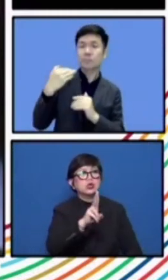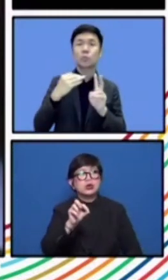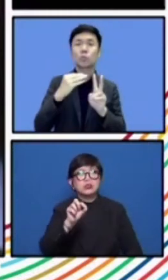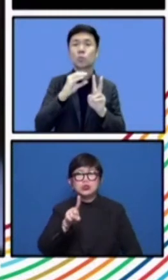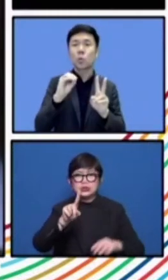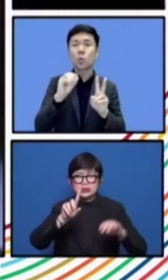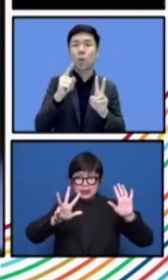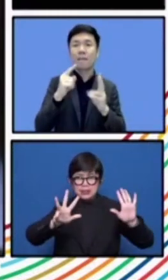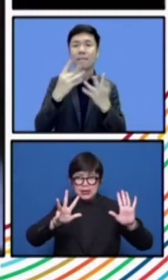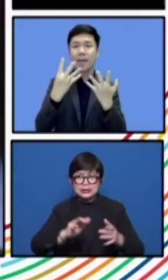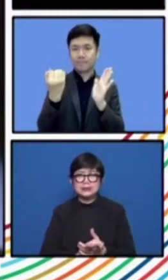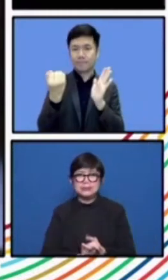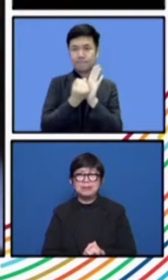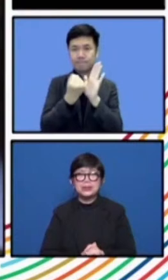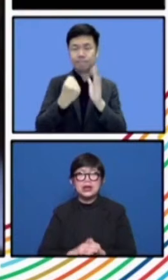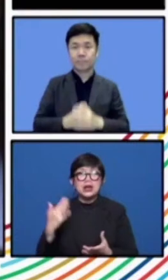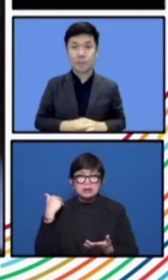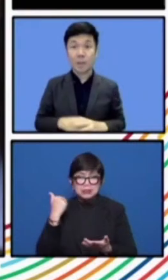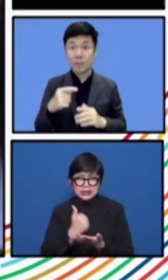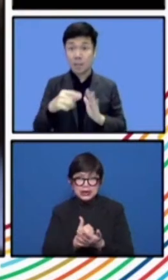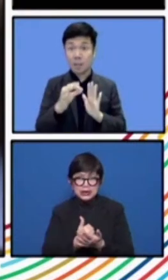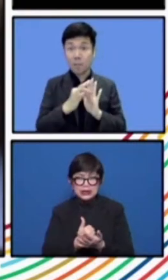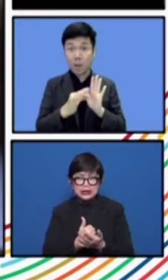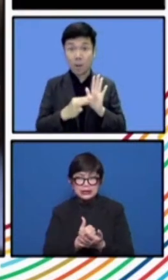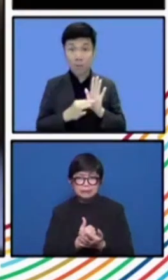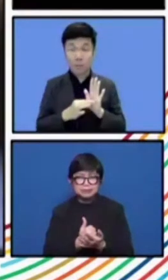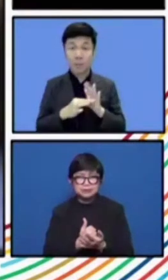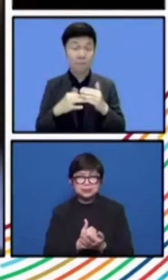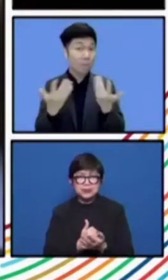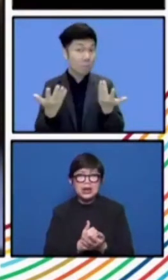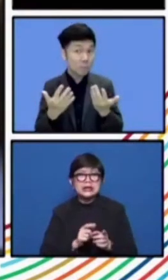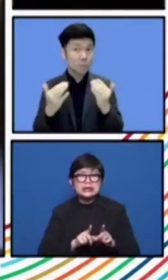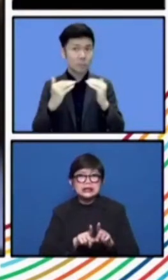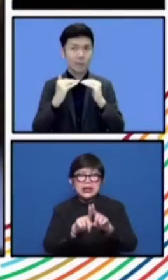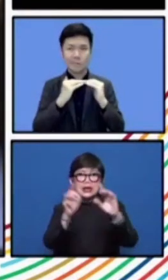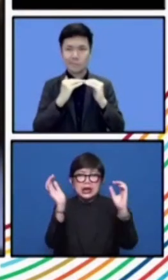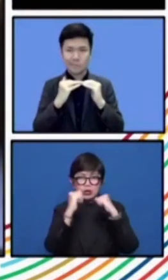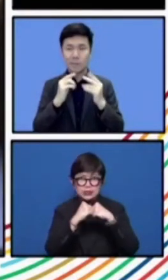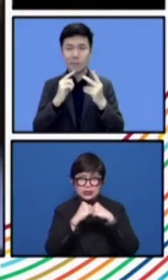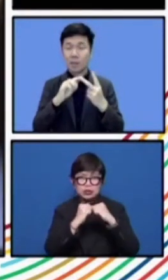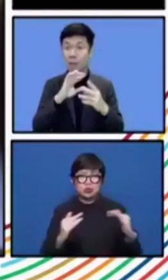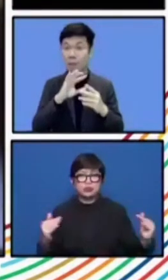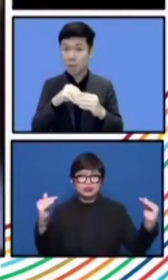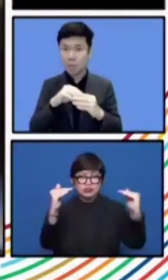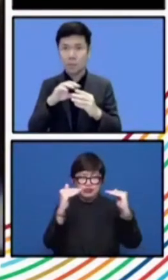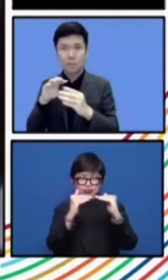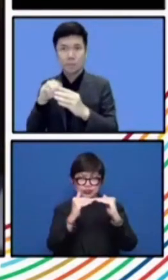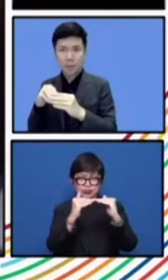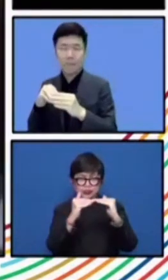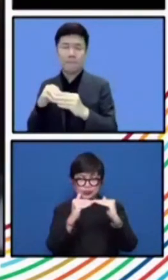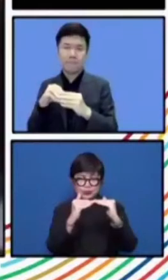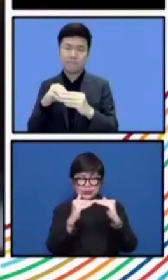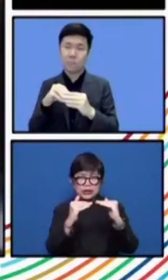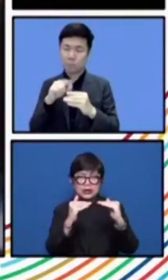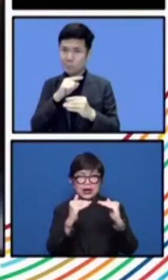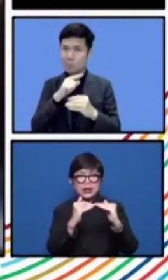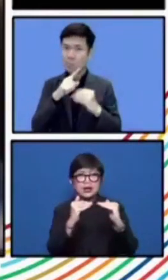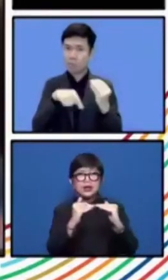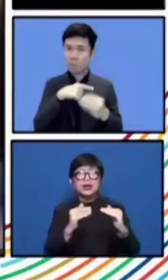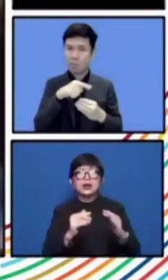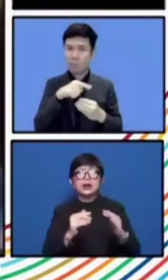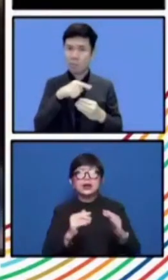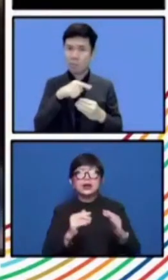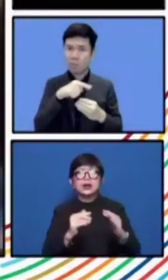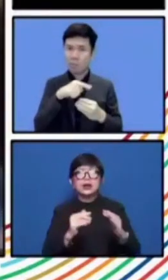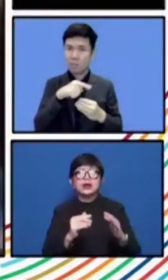uh this policy is in line with the commitment towards equality and inclusivity of the Constitution of kingdom of Bhutan